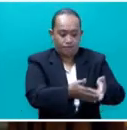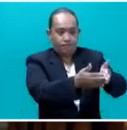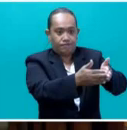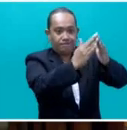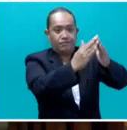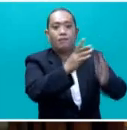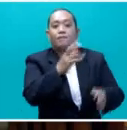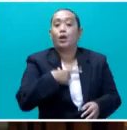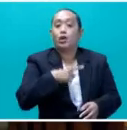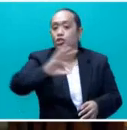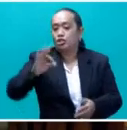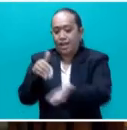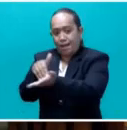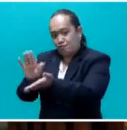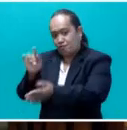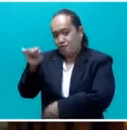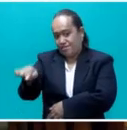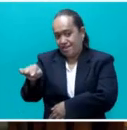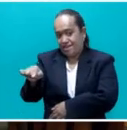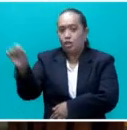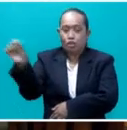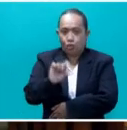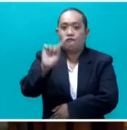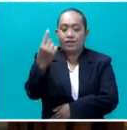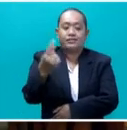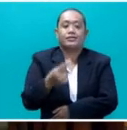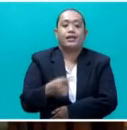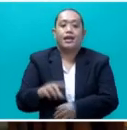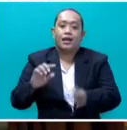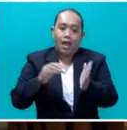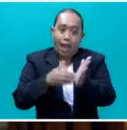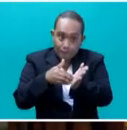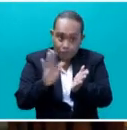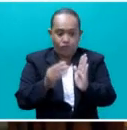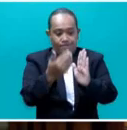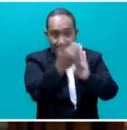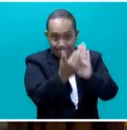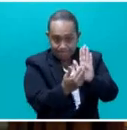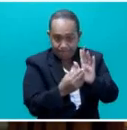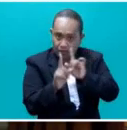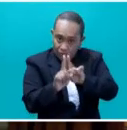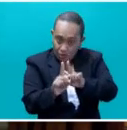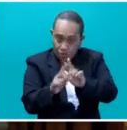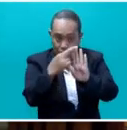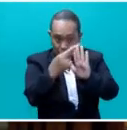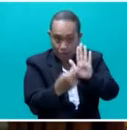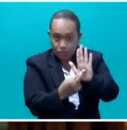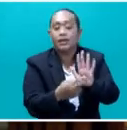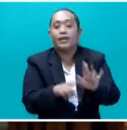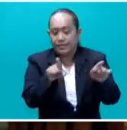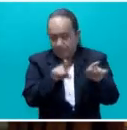requirements. Building regulations for structural safety and public health requirements for the overall safety and well-being of the owner